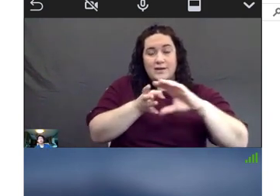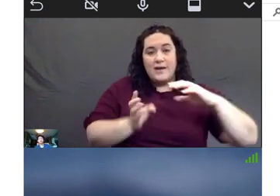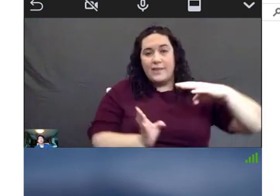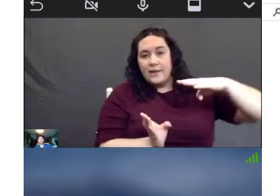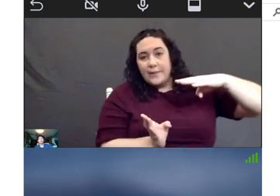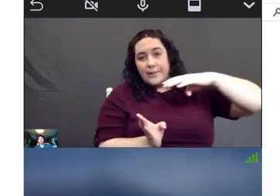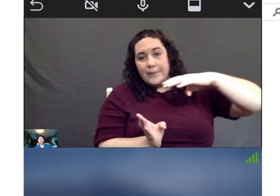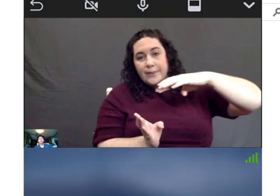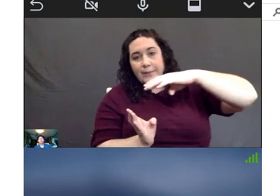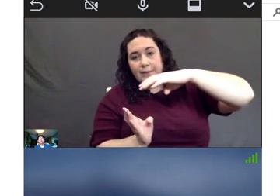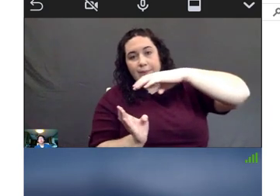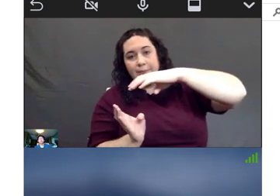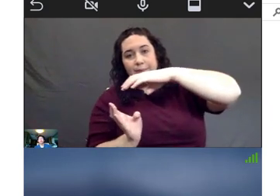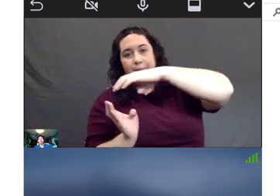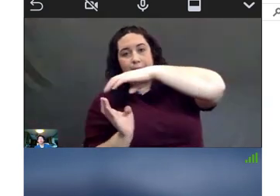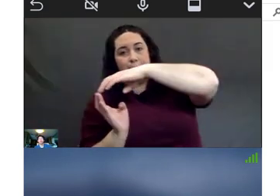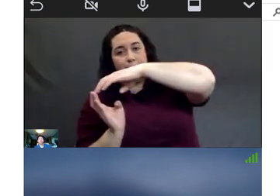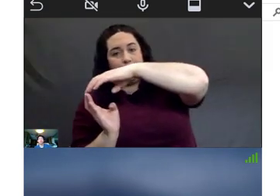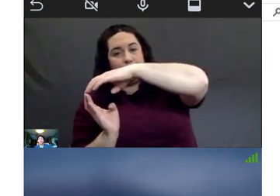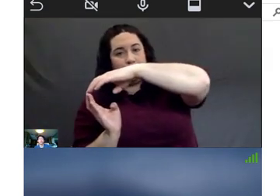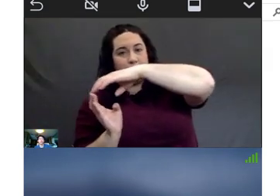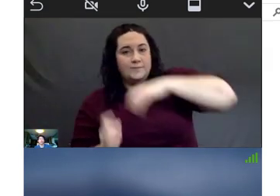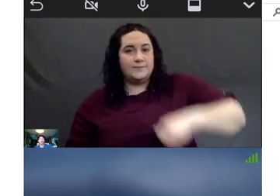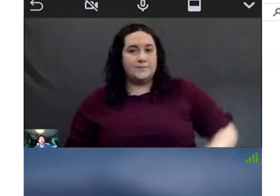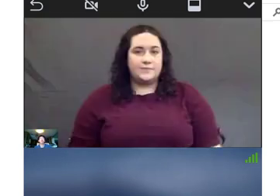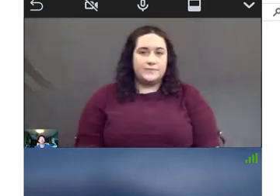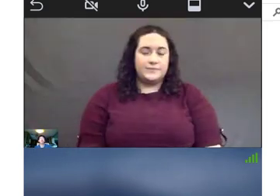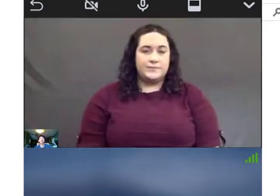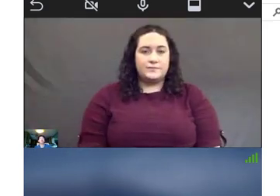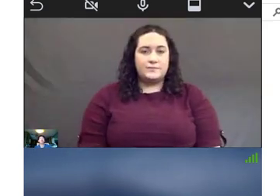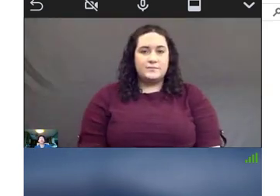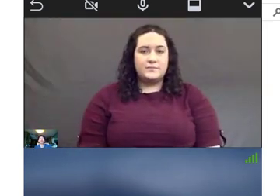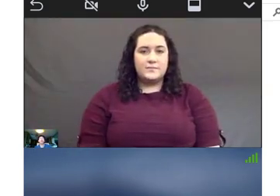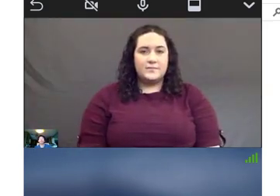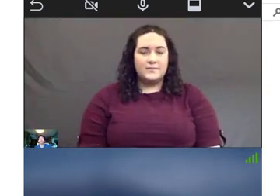So first, I think we can talk, because maybe we're familiar with this